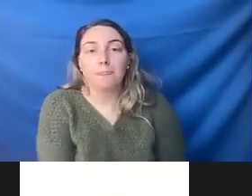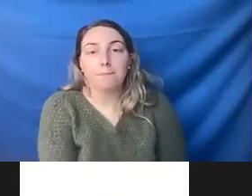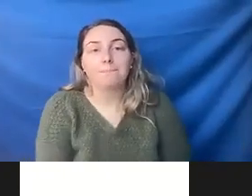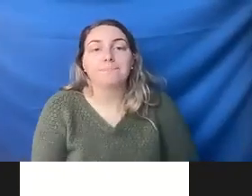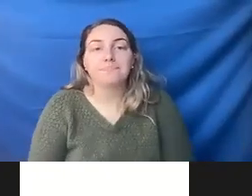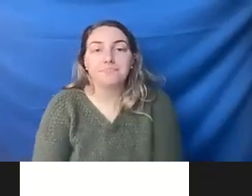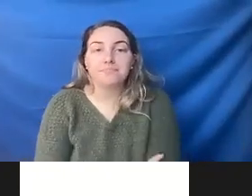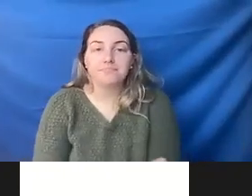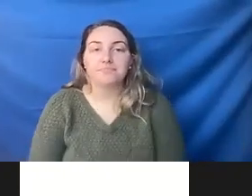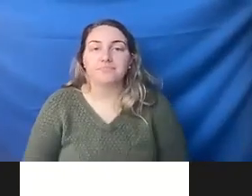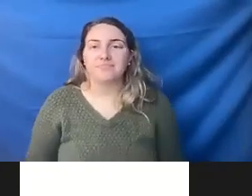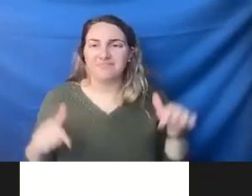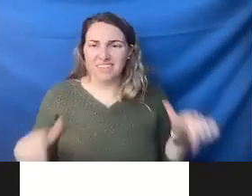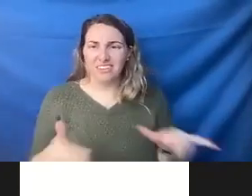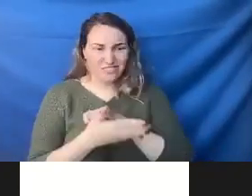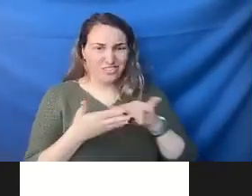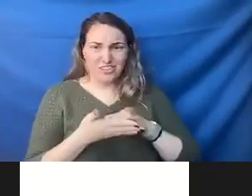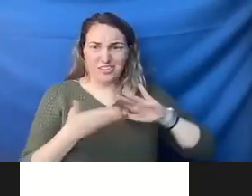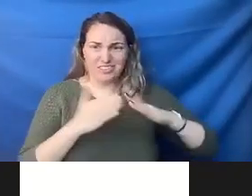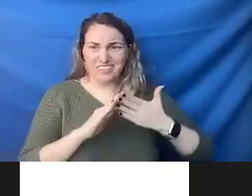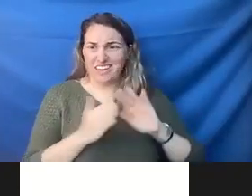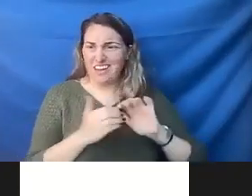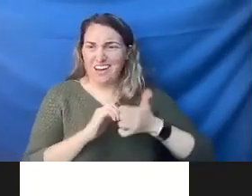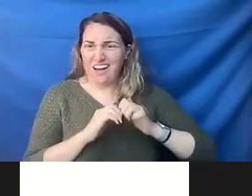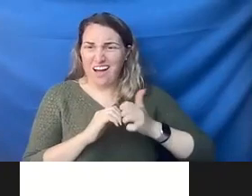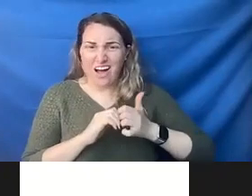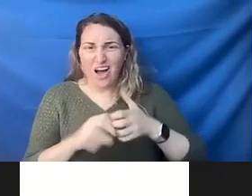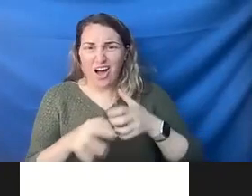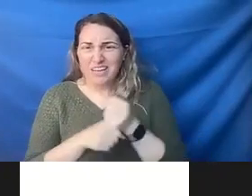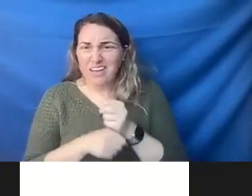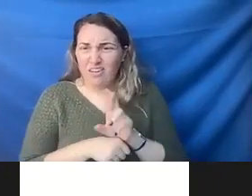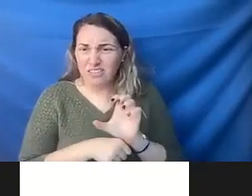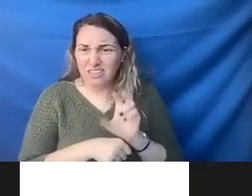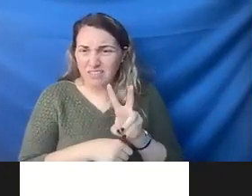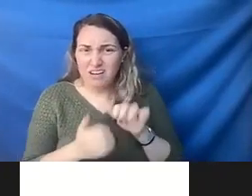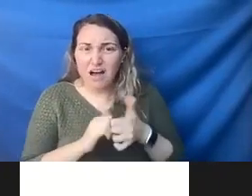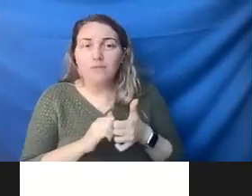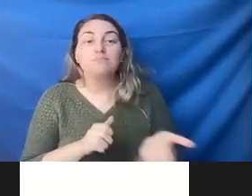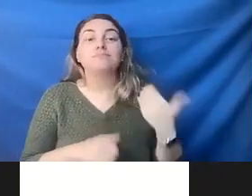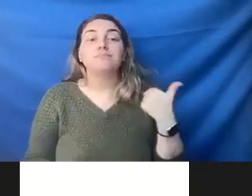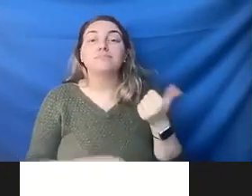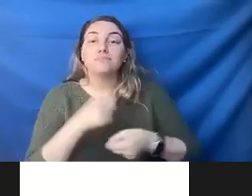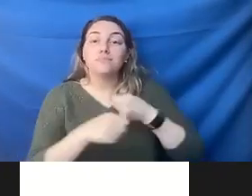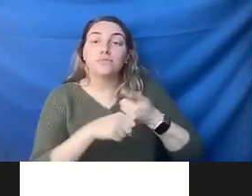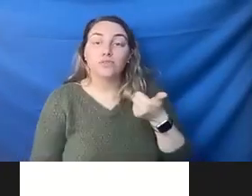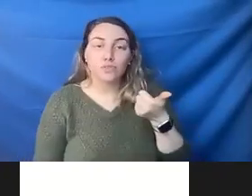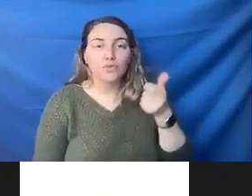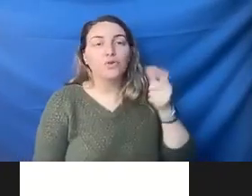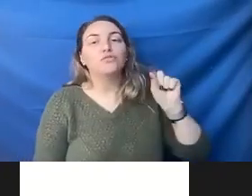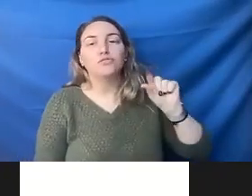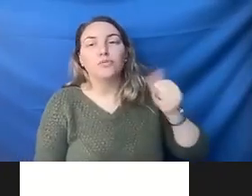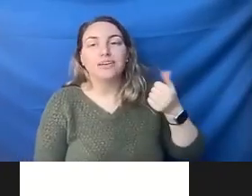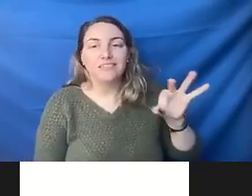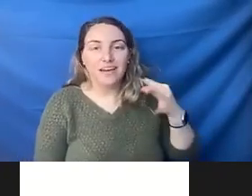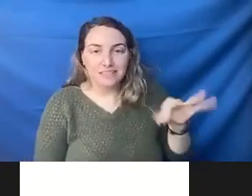So how did we get ranked choice voting in New York City? In 2019, the Charter Revision Commission voted to create ballot